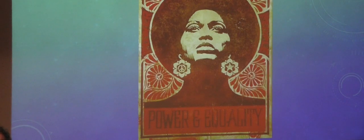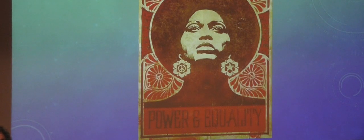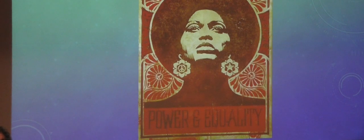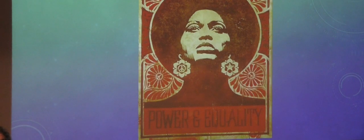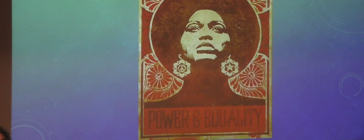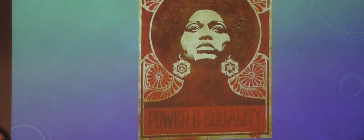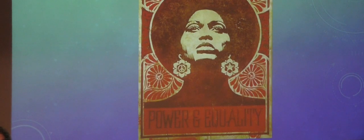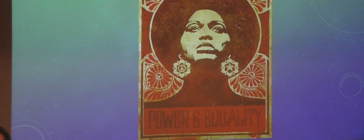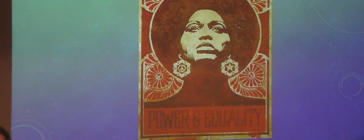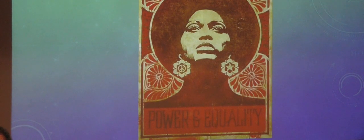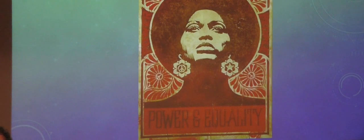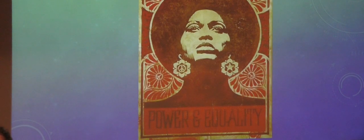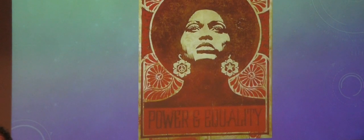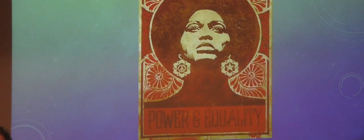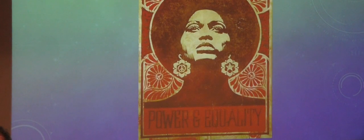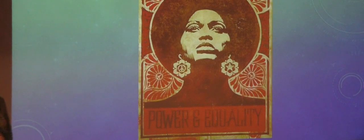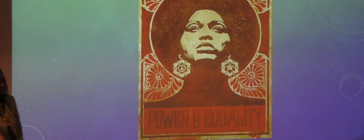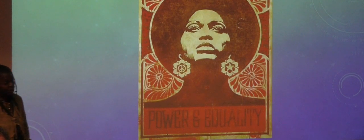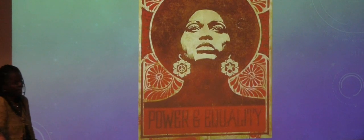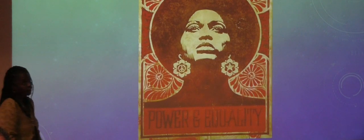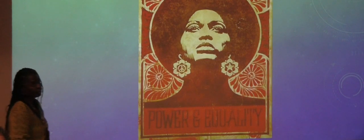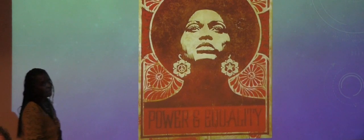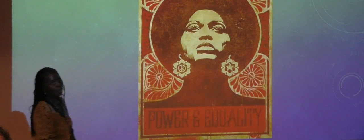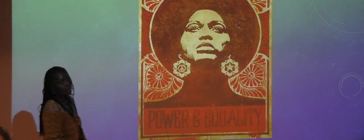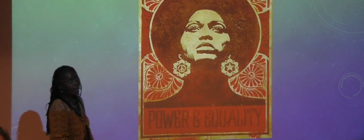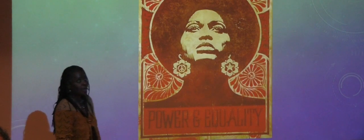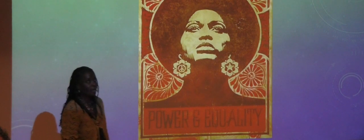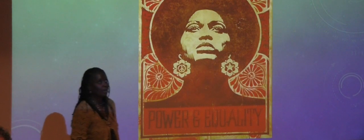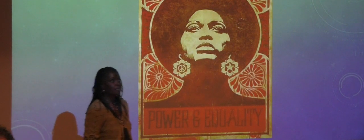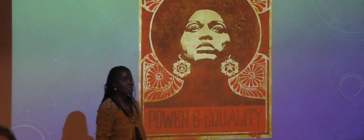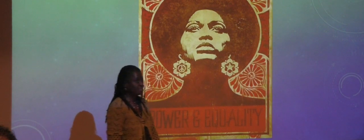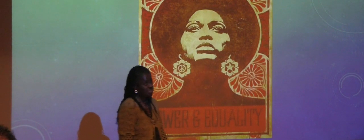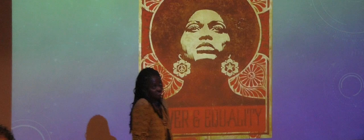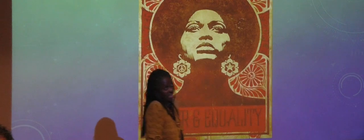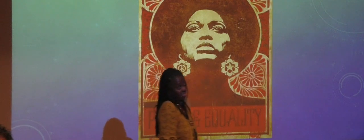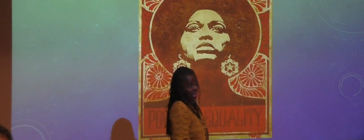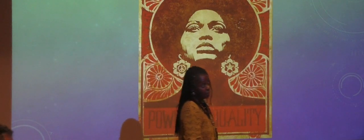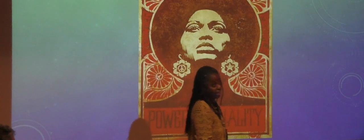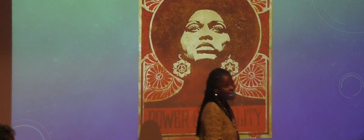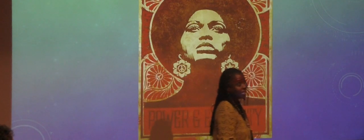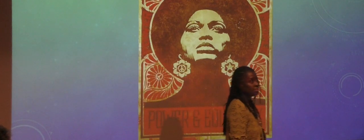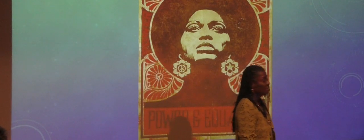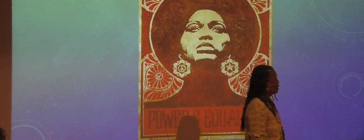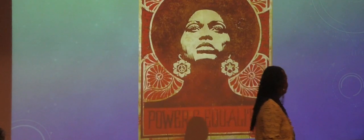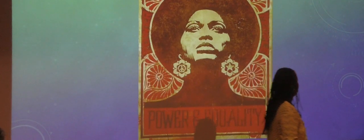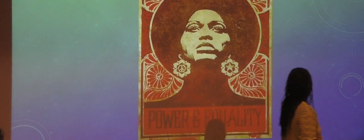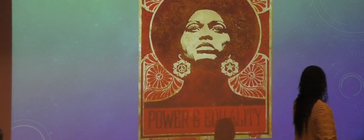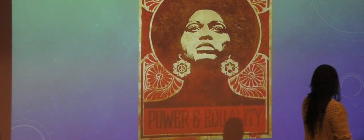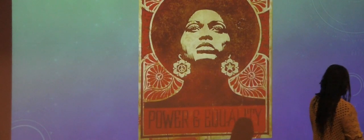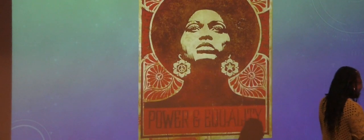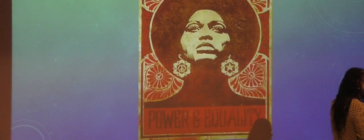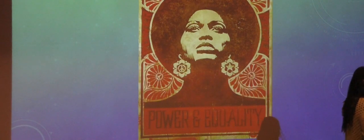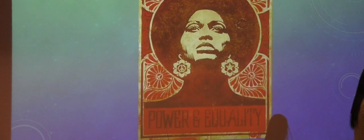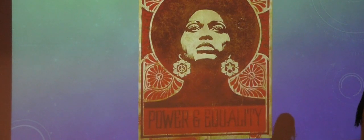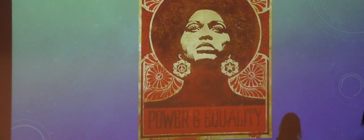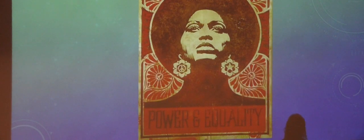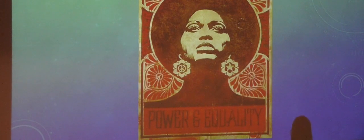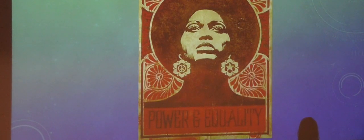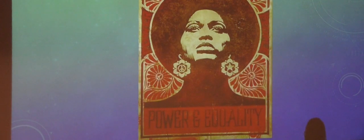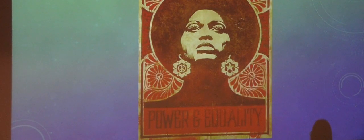know what? Because I can't leave without bringing in Queen Bee. Because that's how it is.